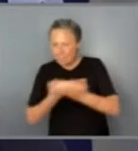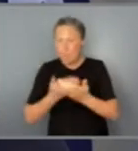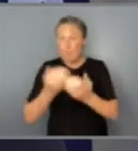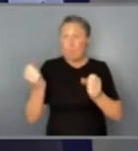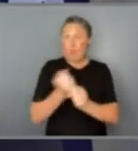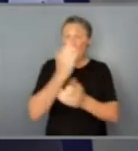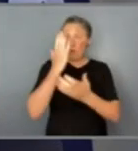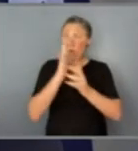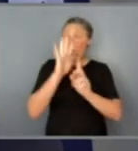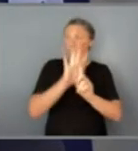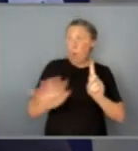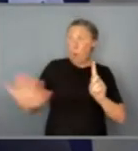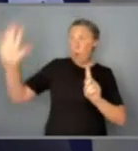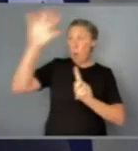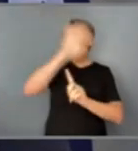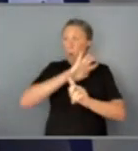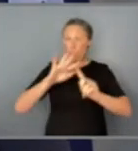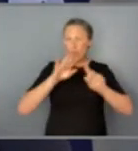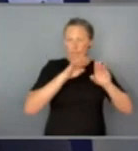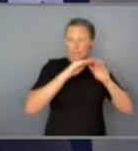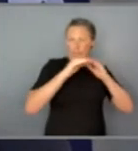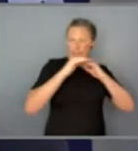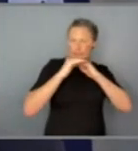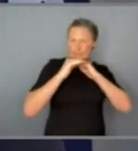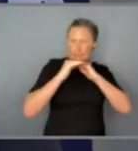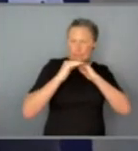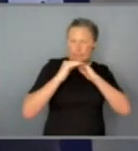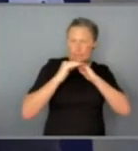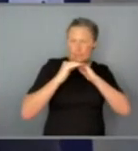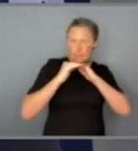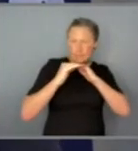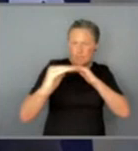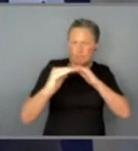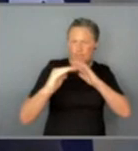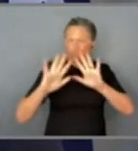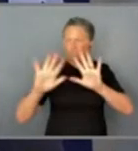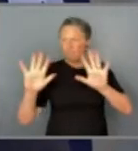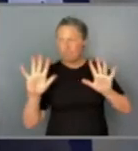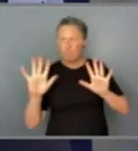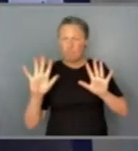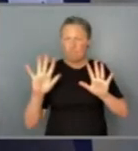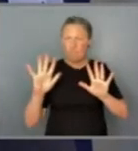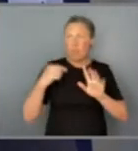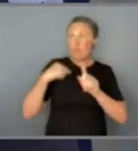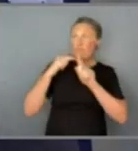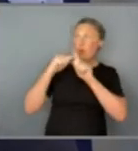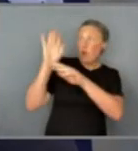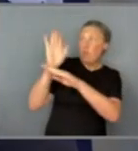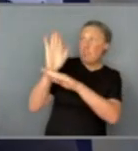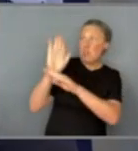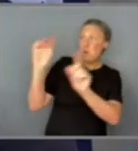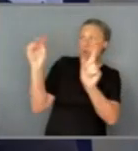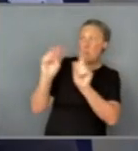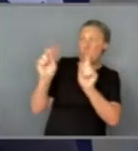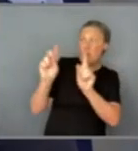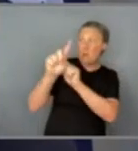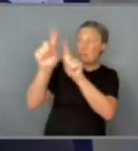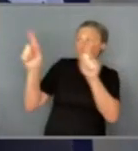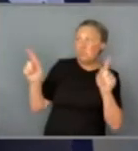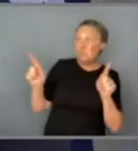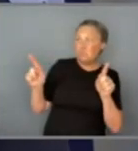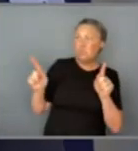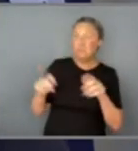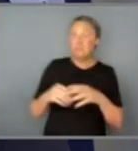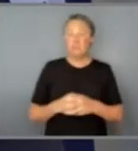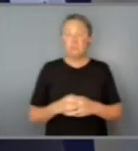been able to deliver one of the lowest death rates in the world from COVID, one of the strongest advanced economies in the world coming through